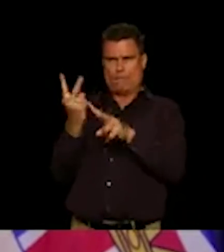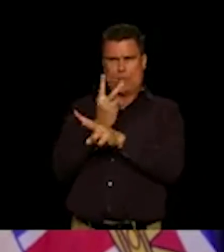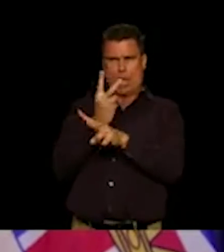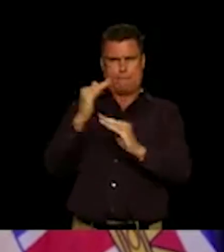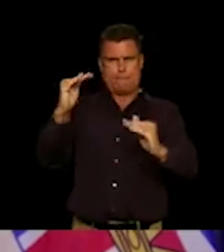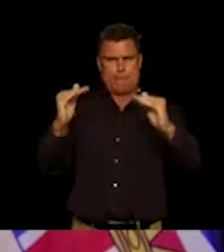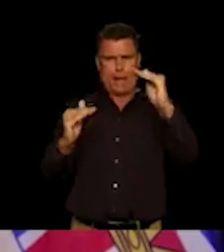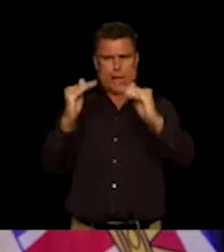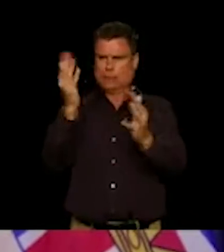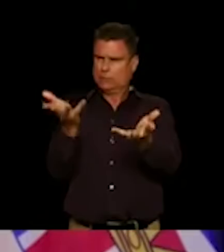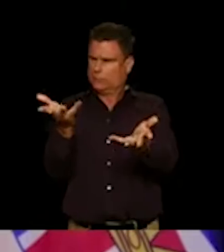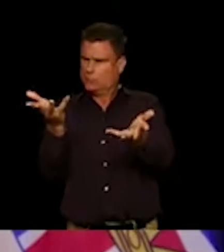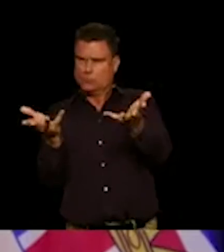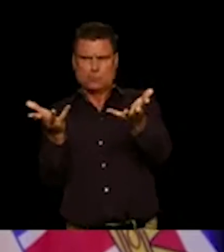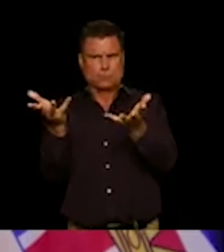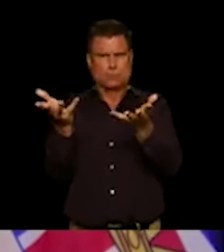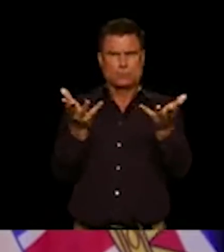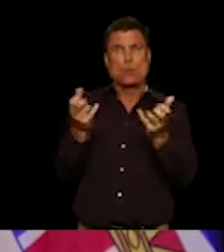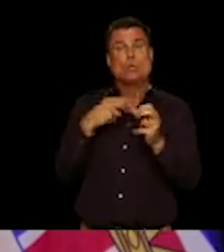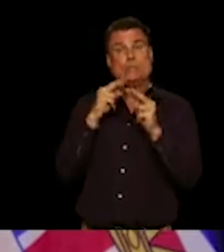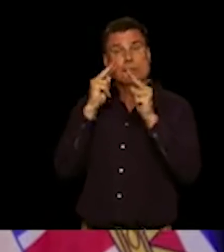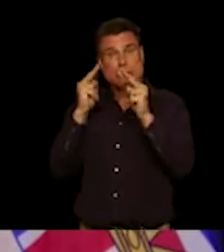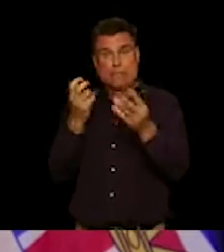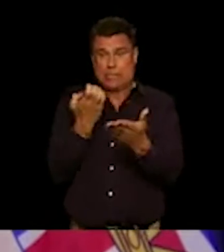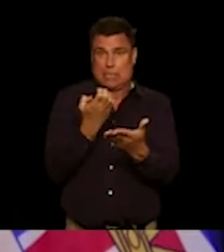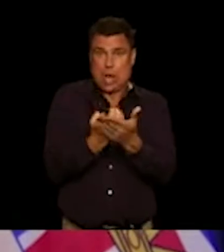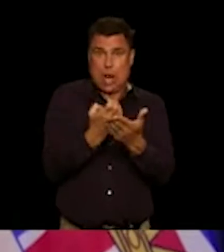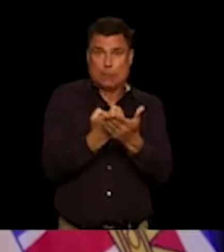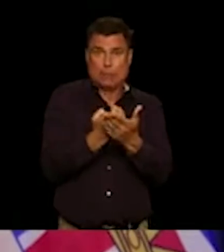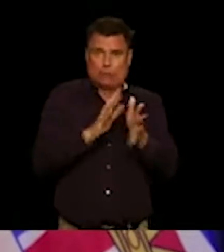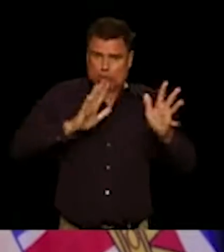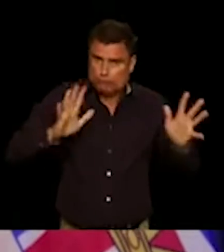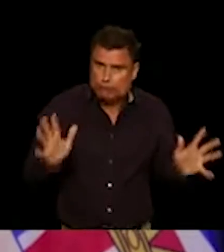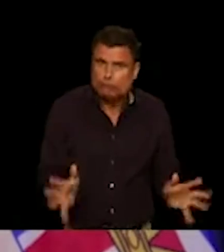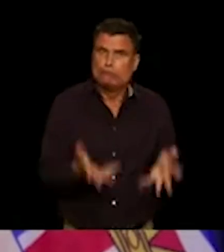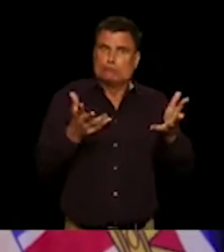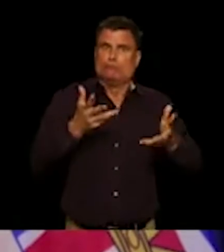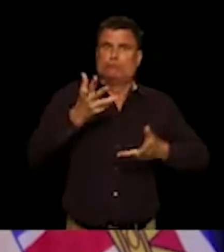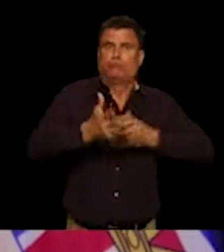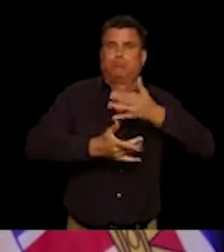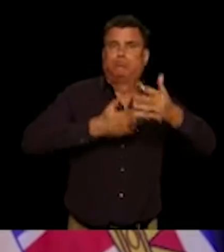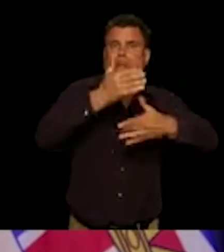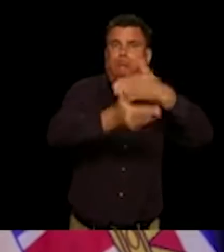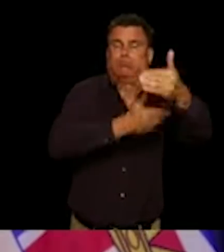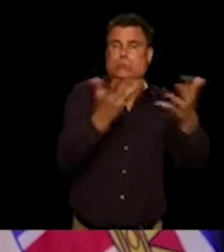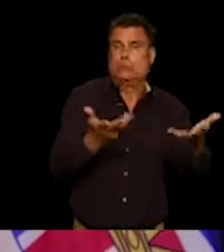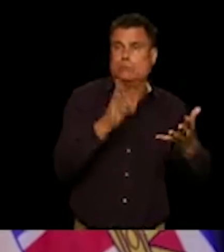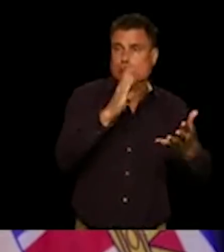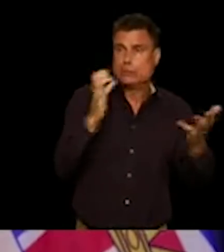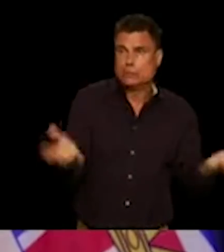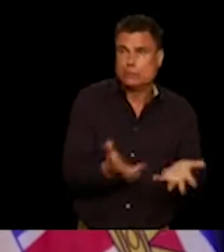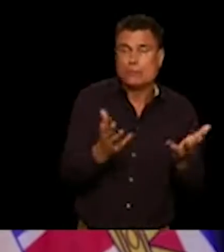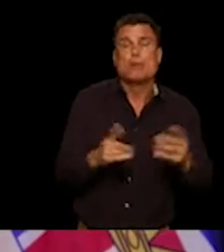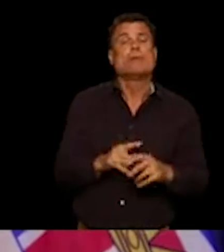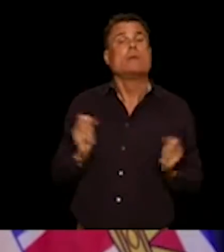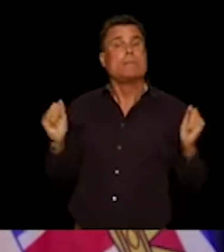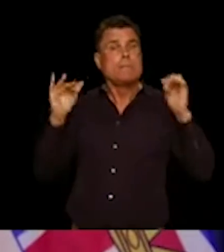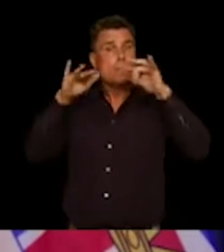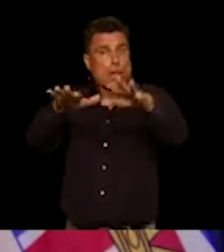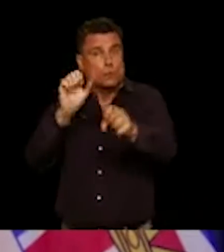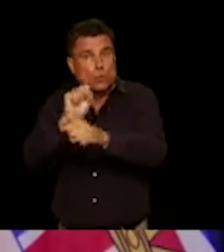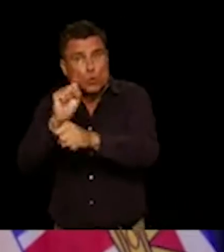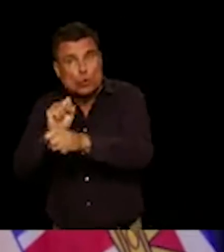matter of the balance that we've been talking about all along, of being able to open up our economy, getting people back to